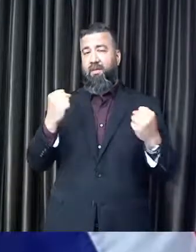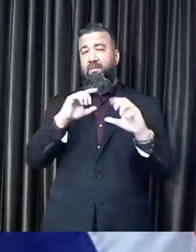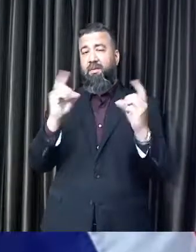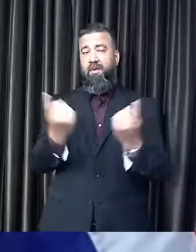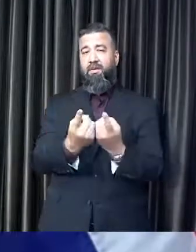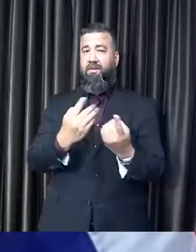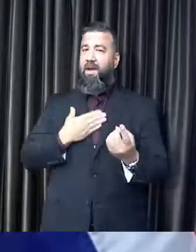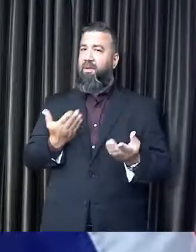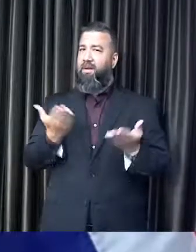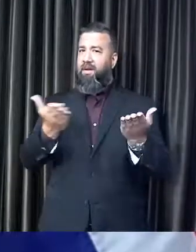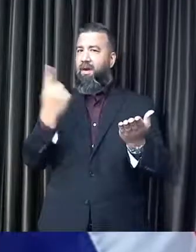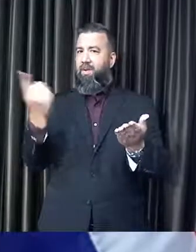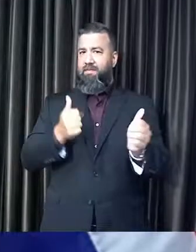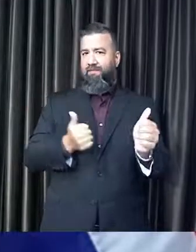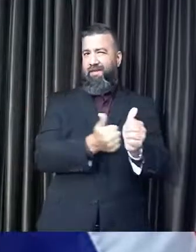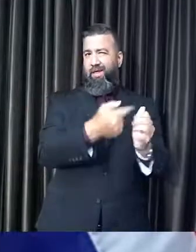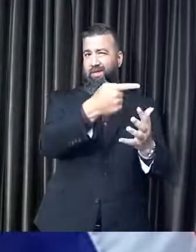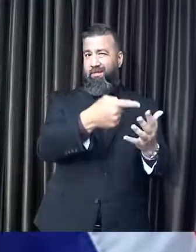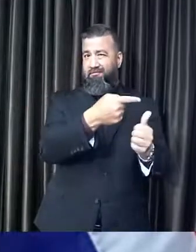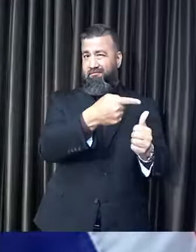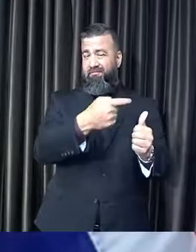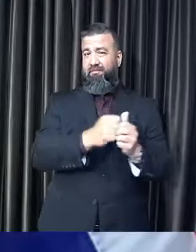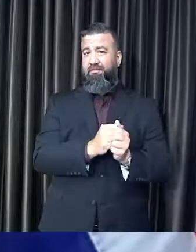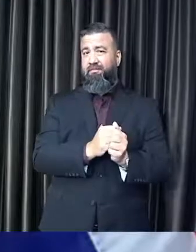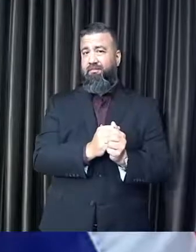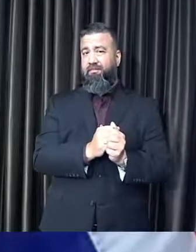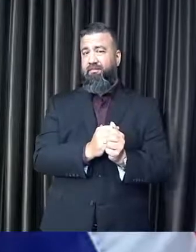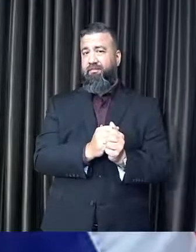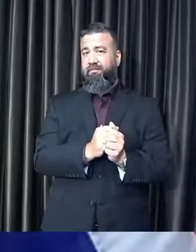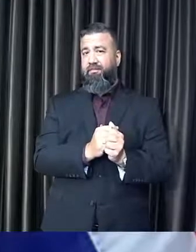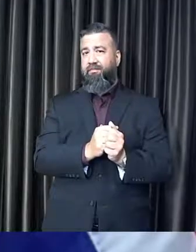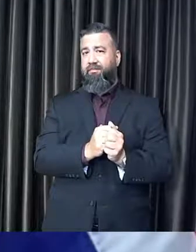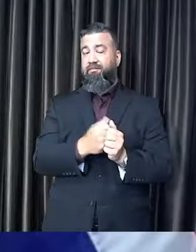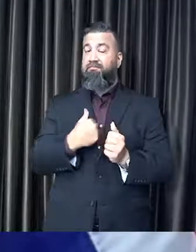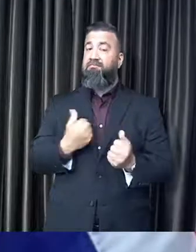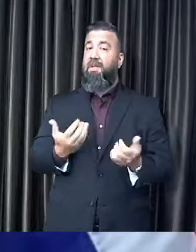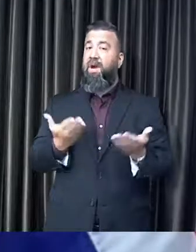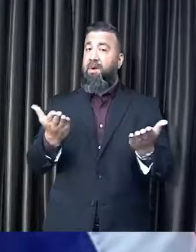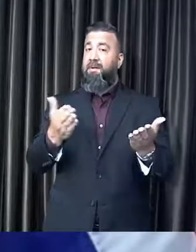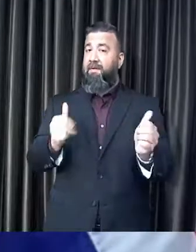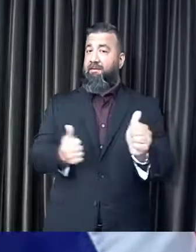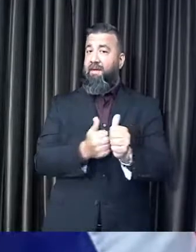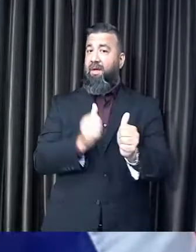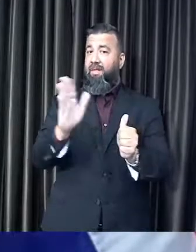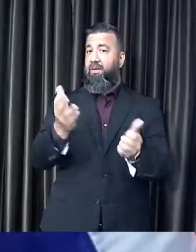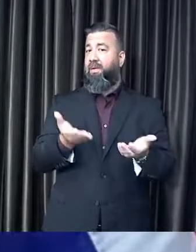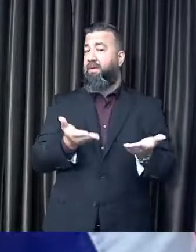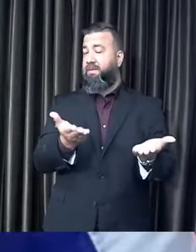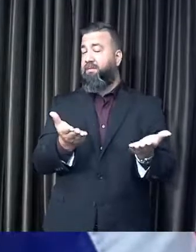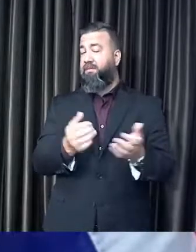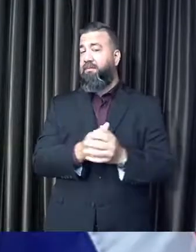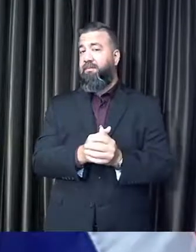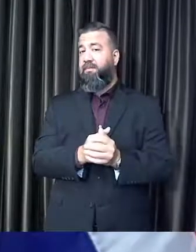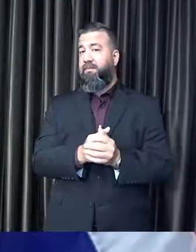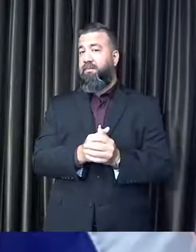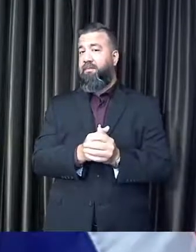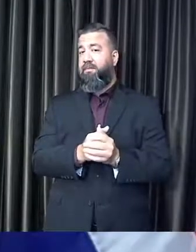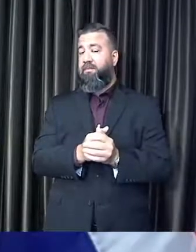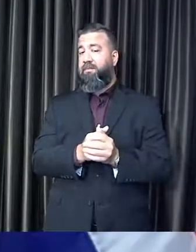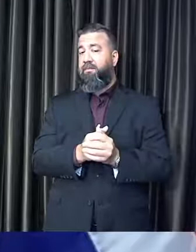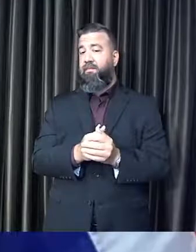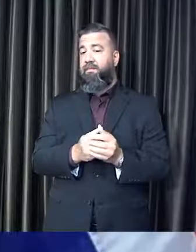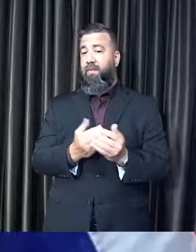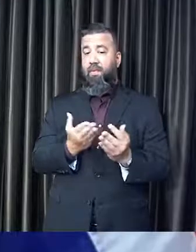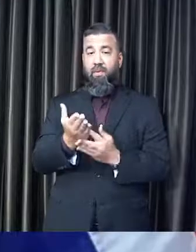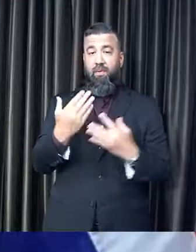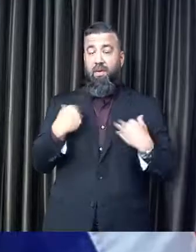my recommendations have always been, and I will follow and would recommend following their guidelines. We recommend through our health